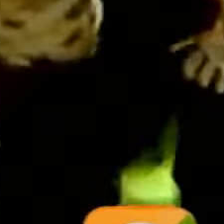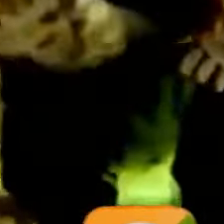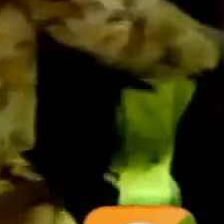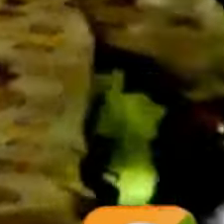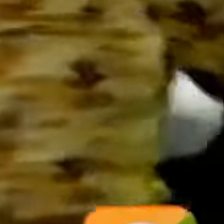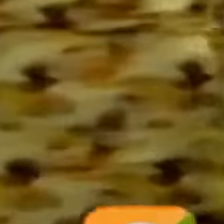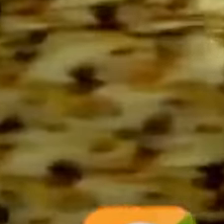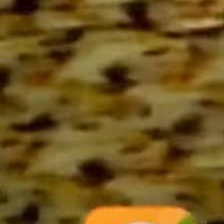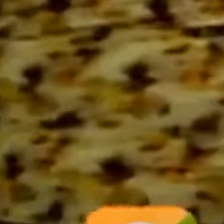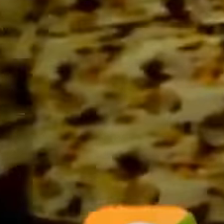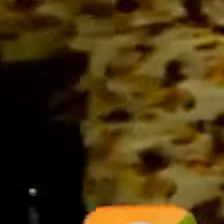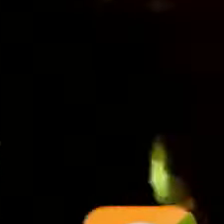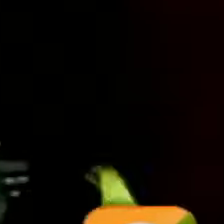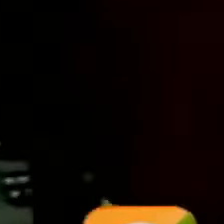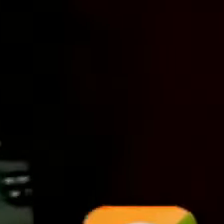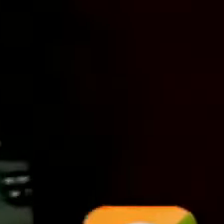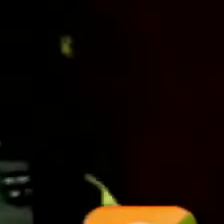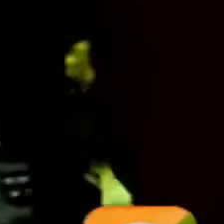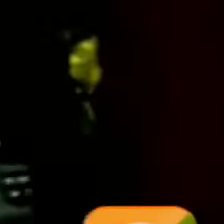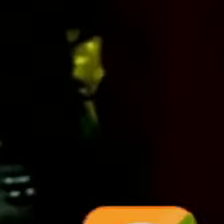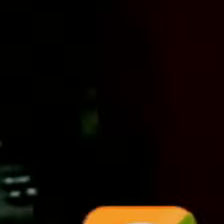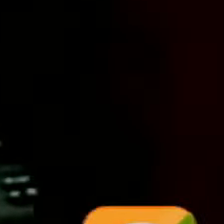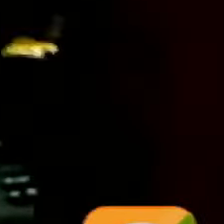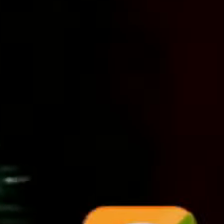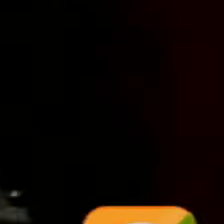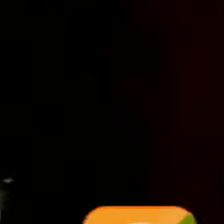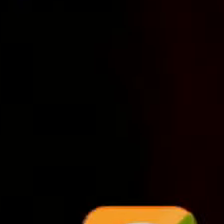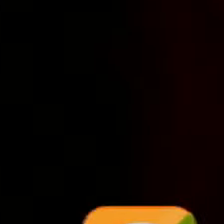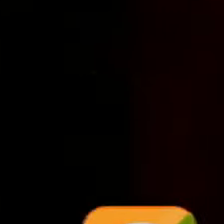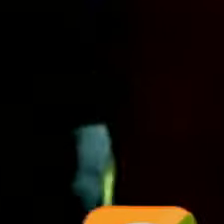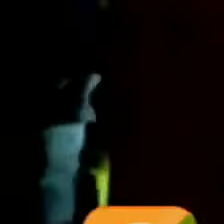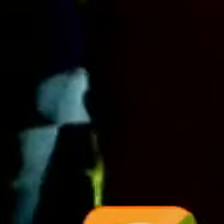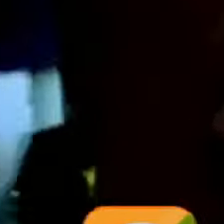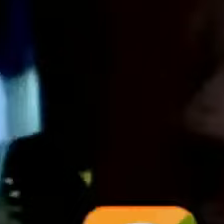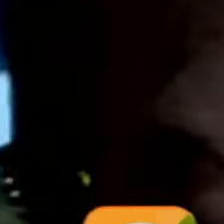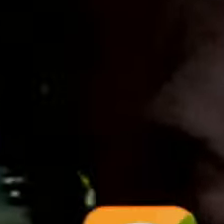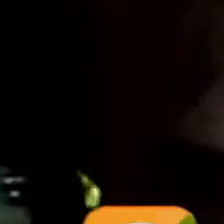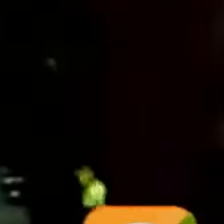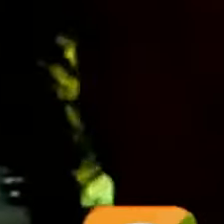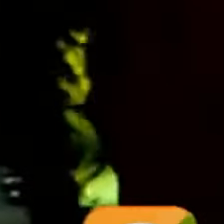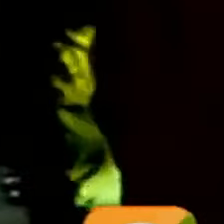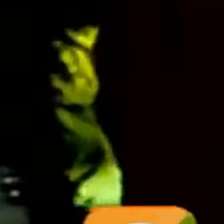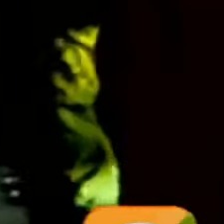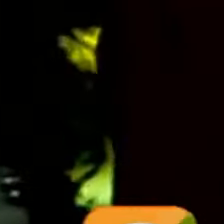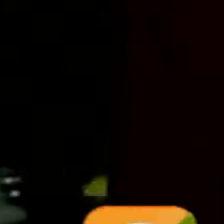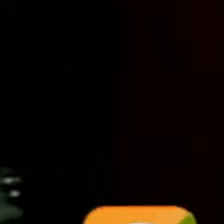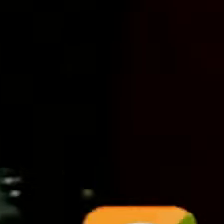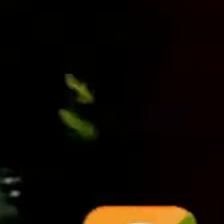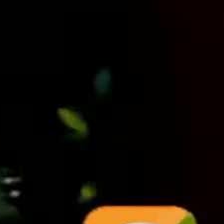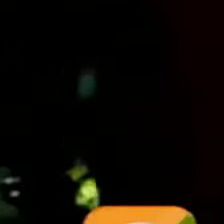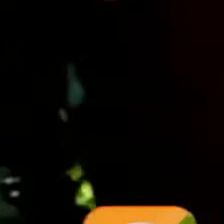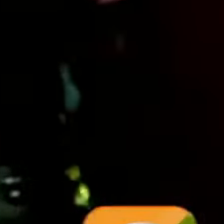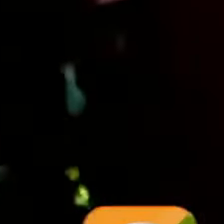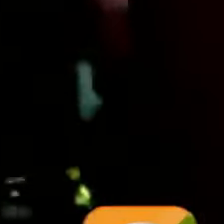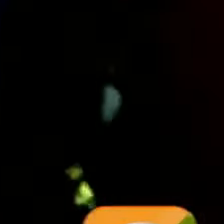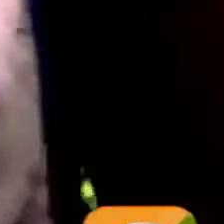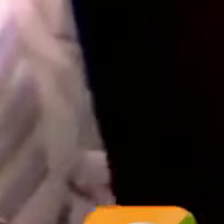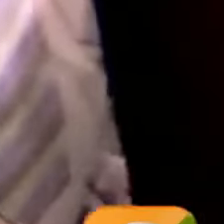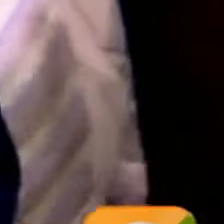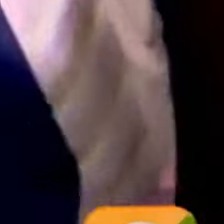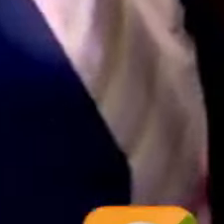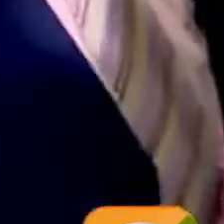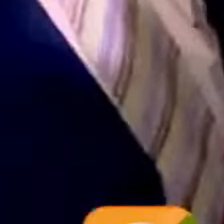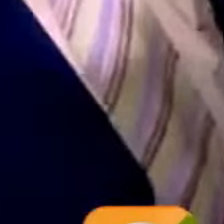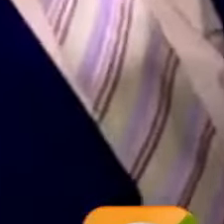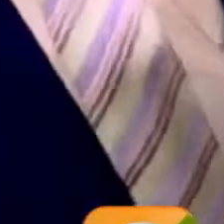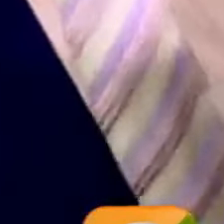motion to impeach Deputy President Rigathi Gachagua by 281 members of Parliament of the National Assembly voting in favor